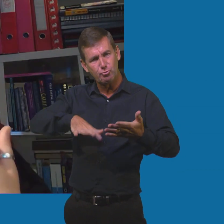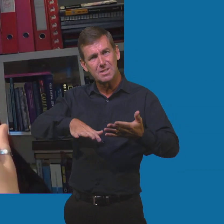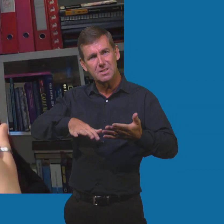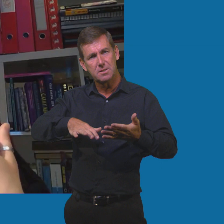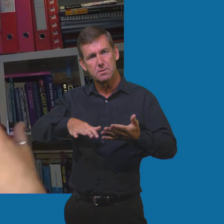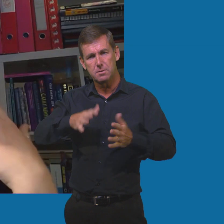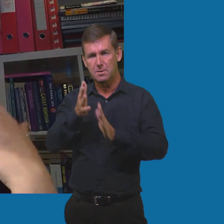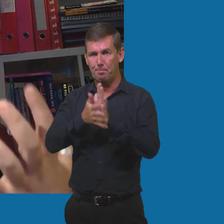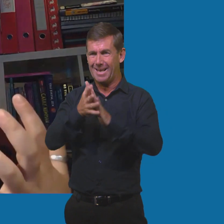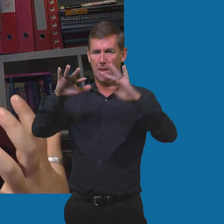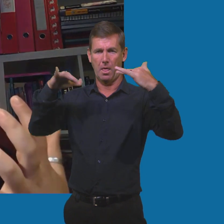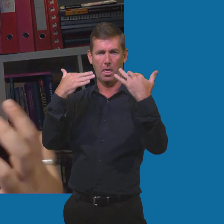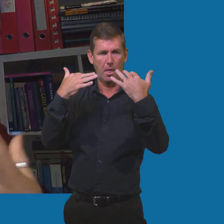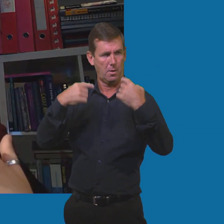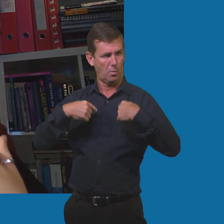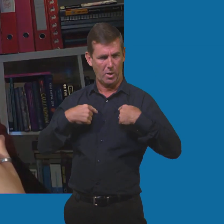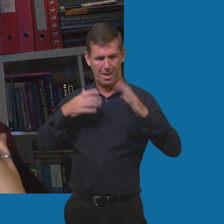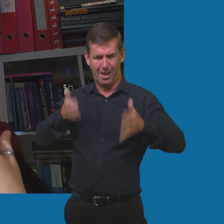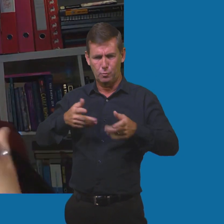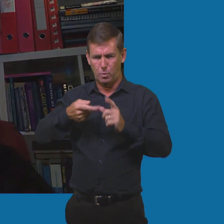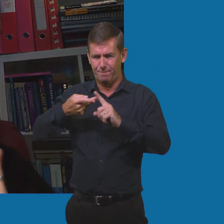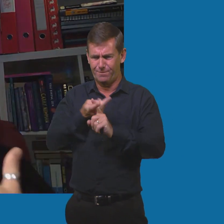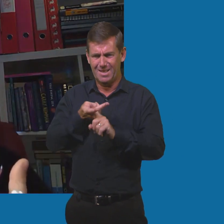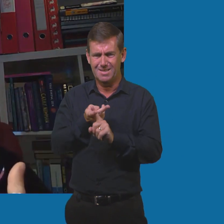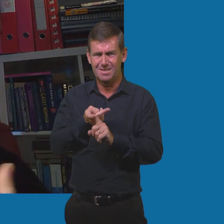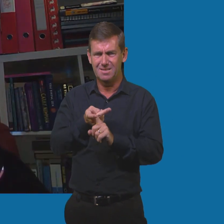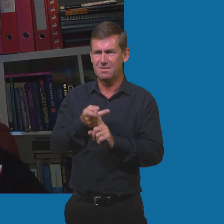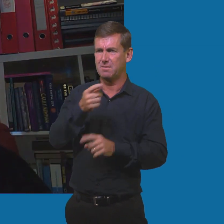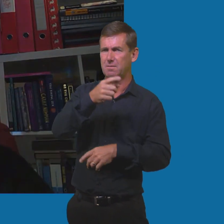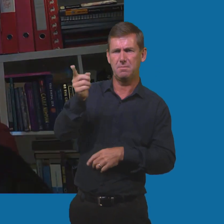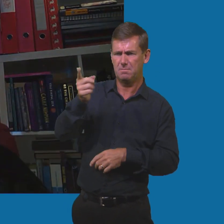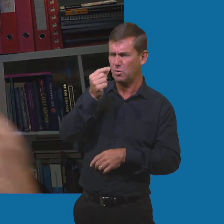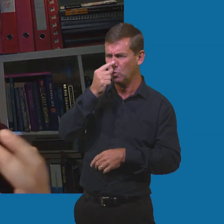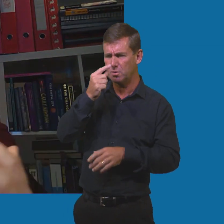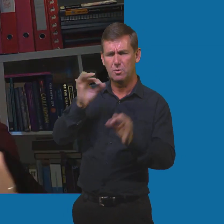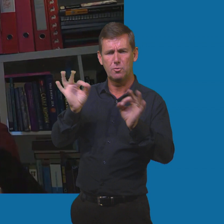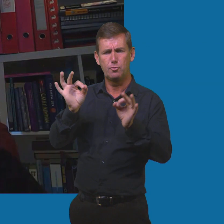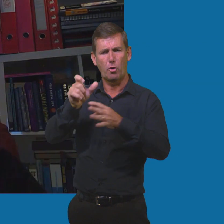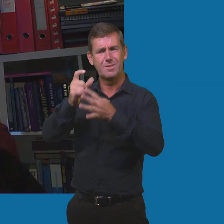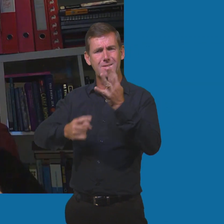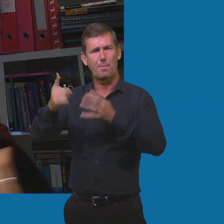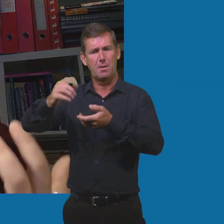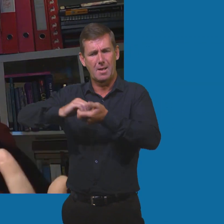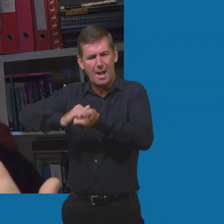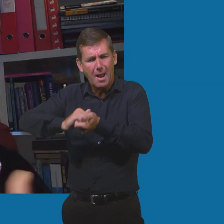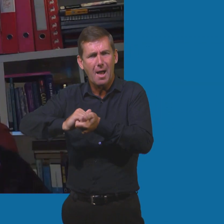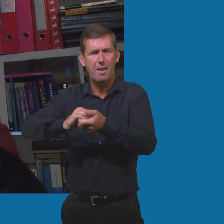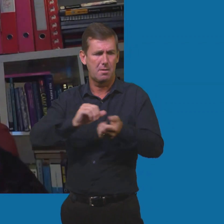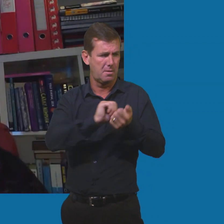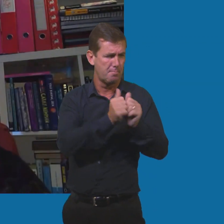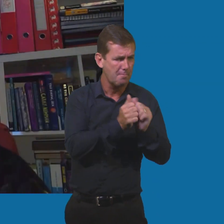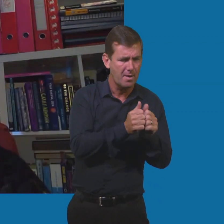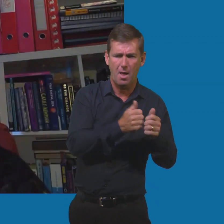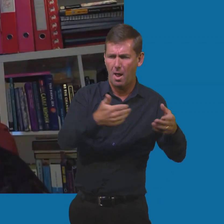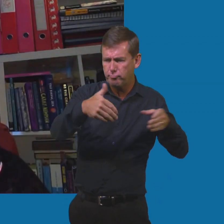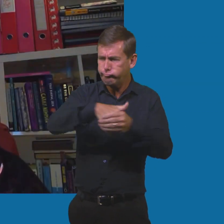on disabled people to fix this, and the role of non-disabled allies who may be partners of disabled people getting involved, that can be really helpful as